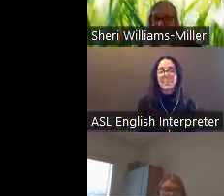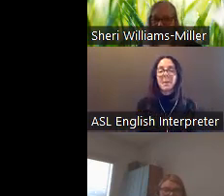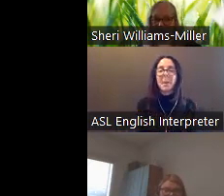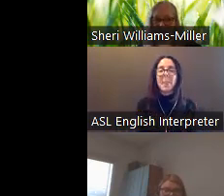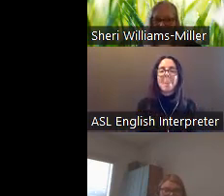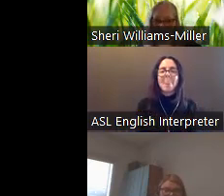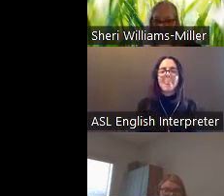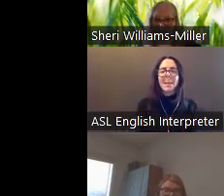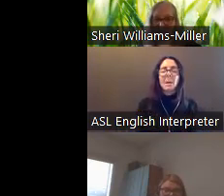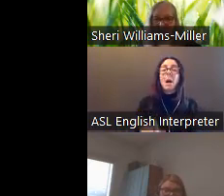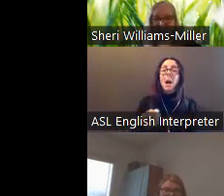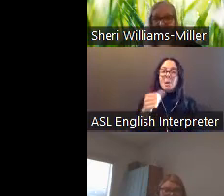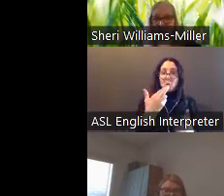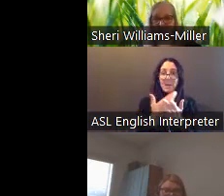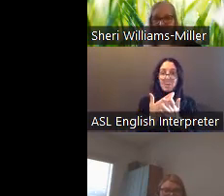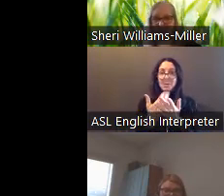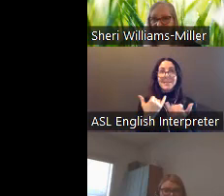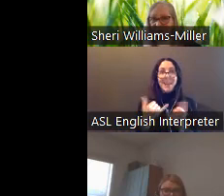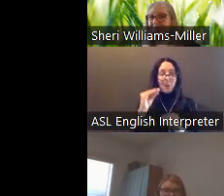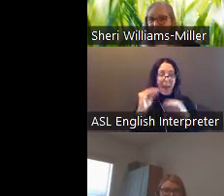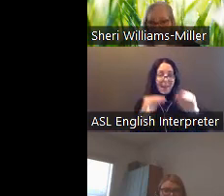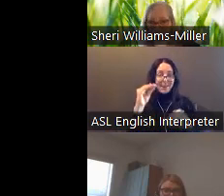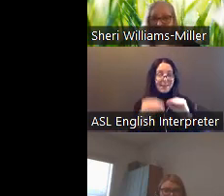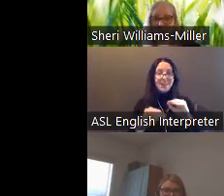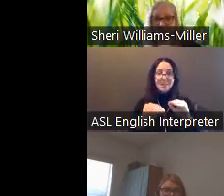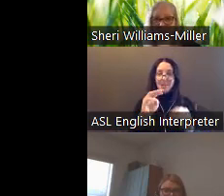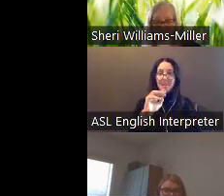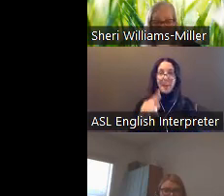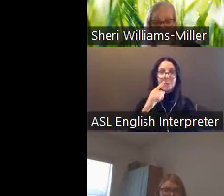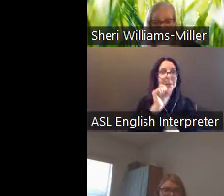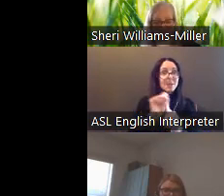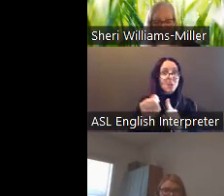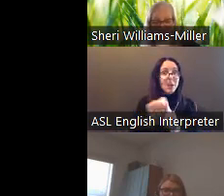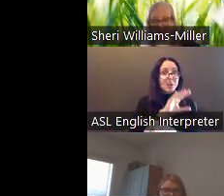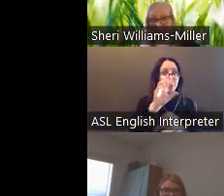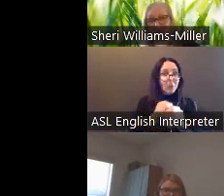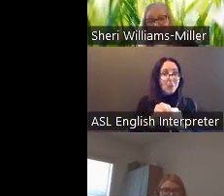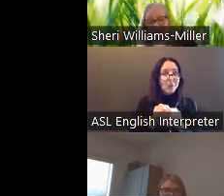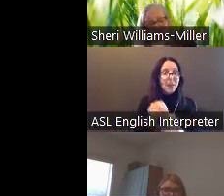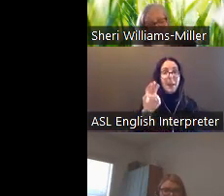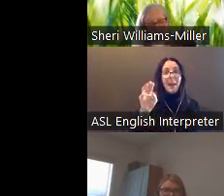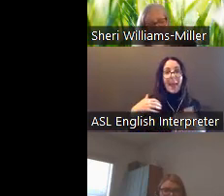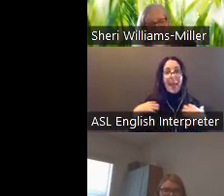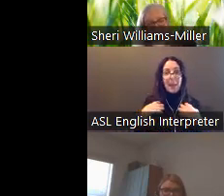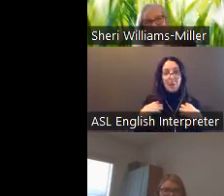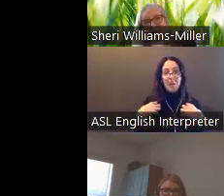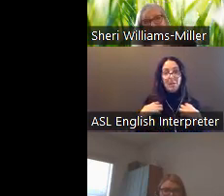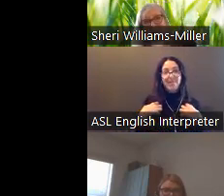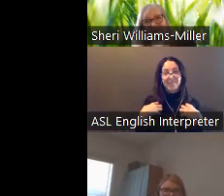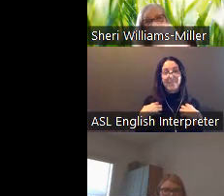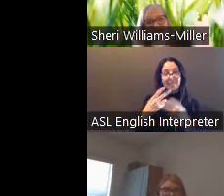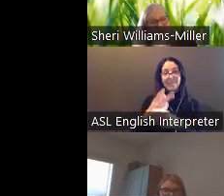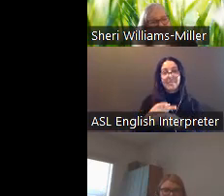Additional resources were added to our process map for situations involving risk for animal